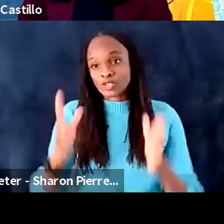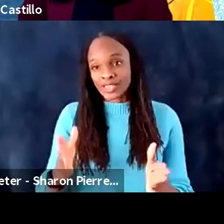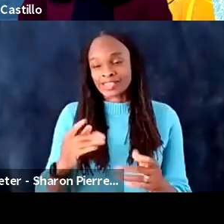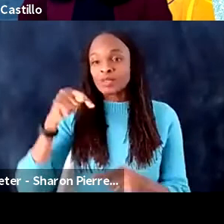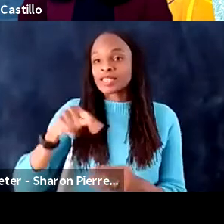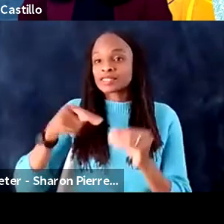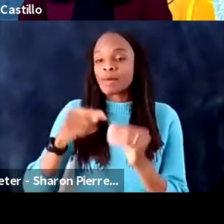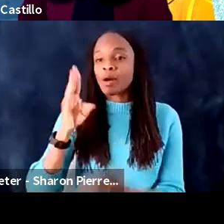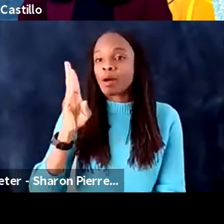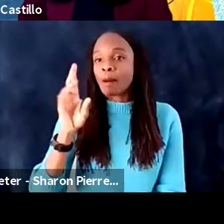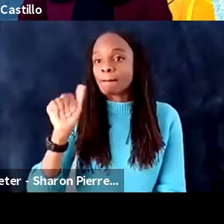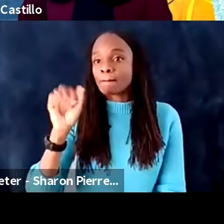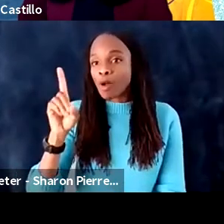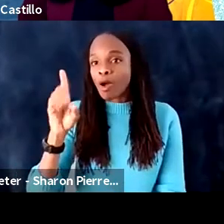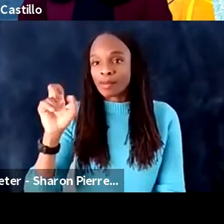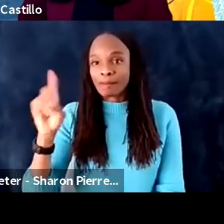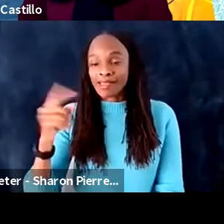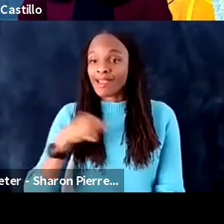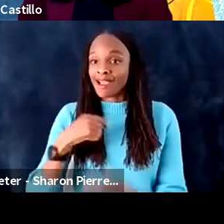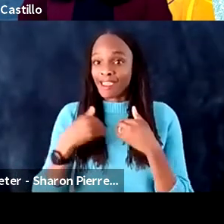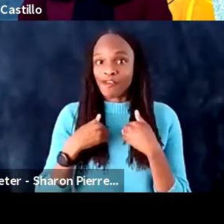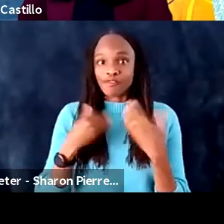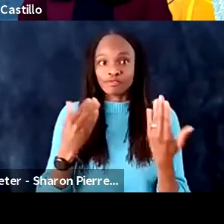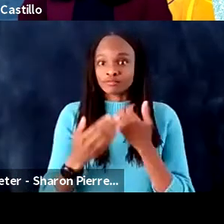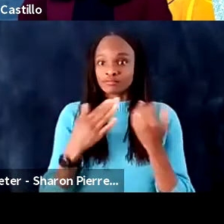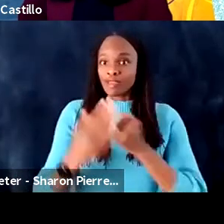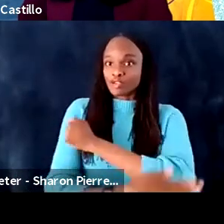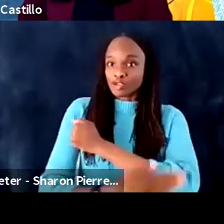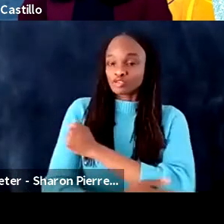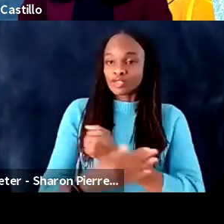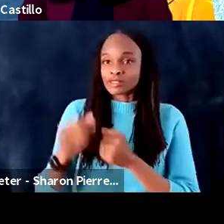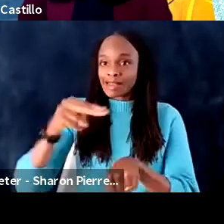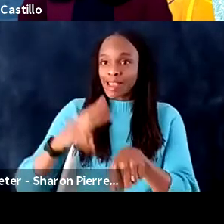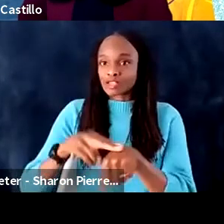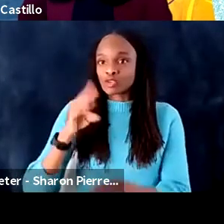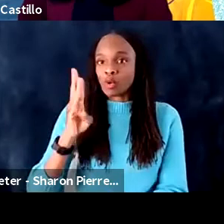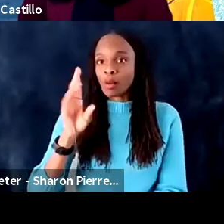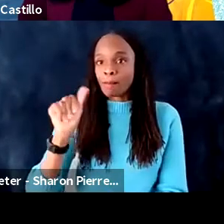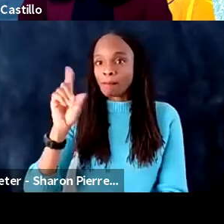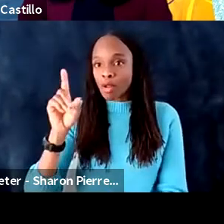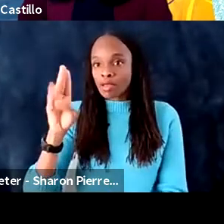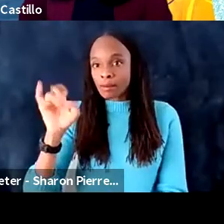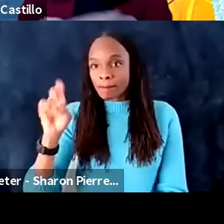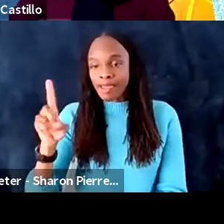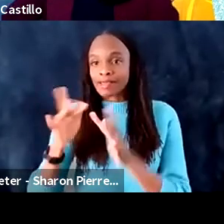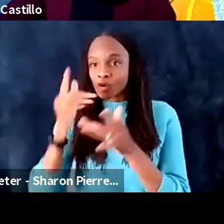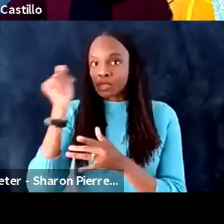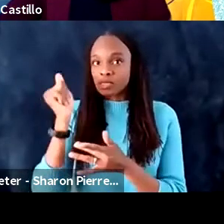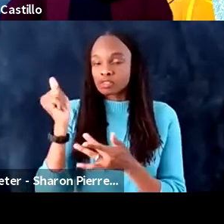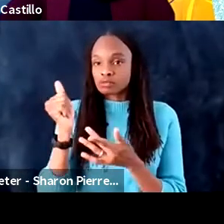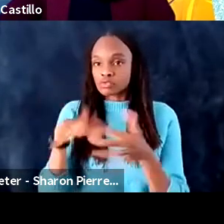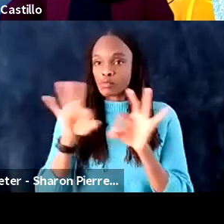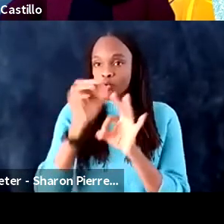broadband. So I come from a country where there's a national broadband network because there was recognized that this would be essential for the country's future. I spent